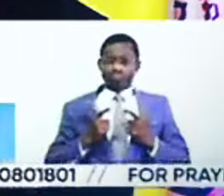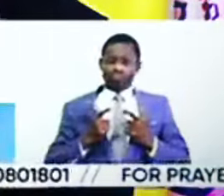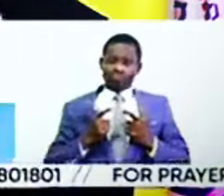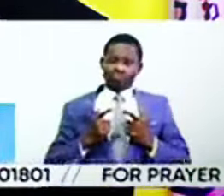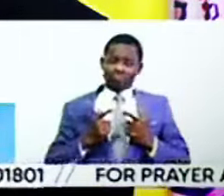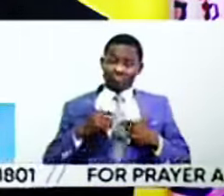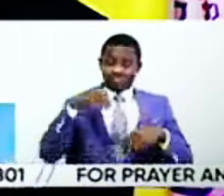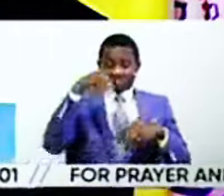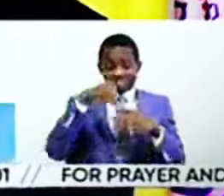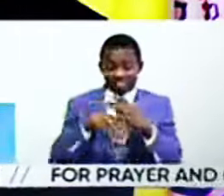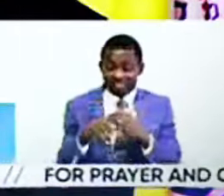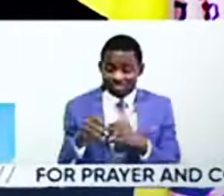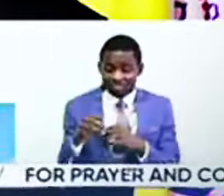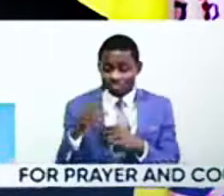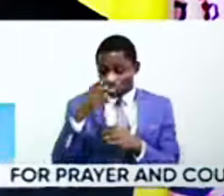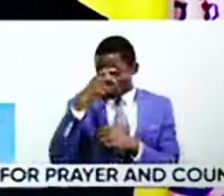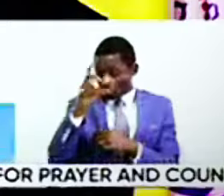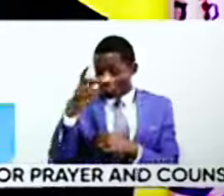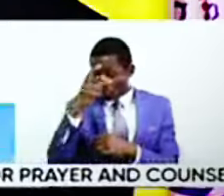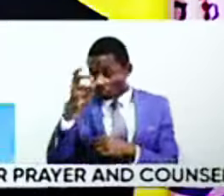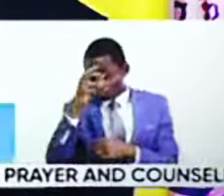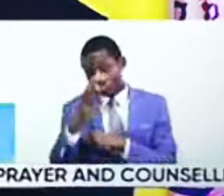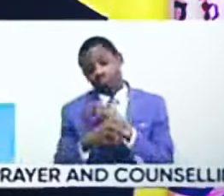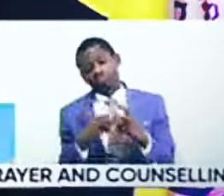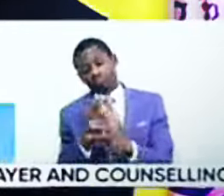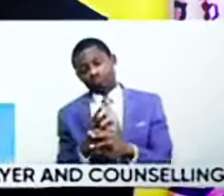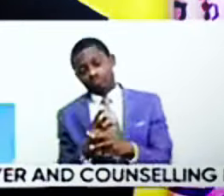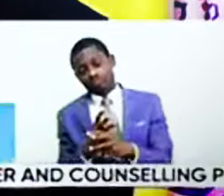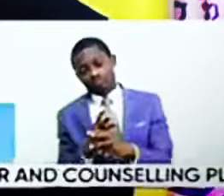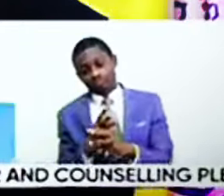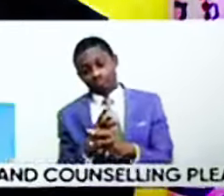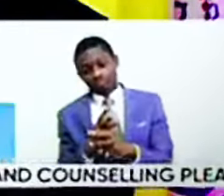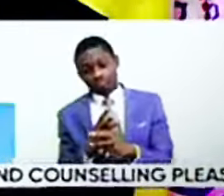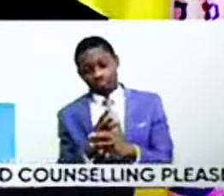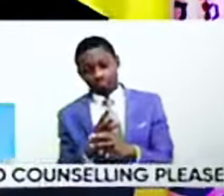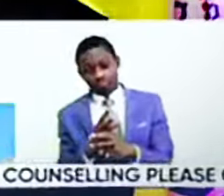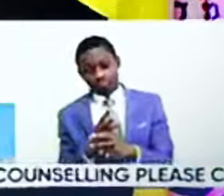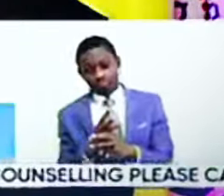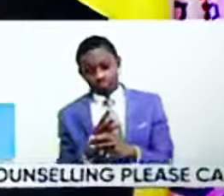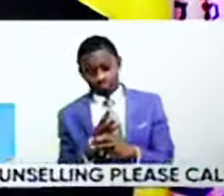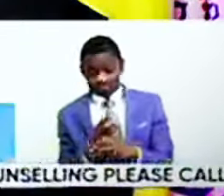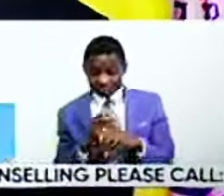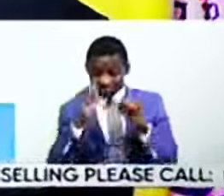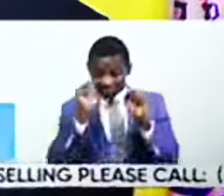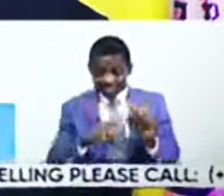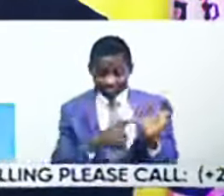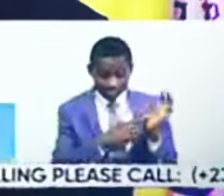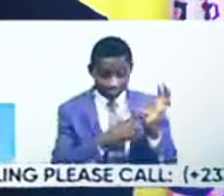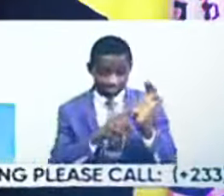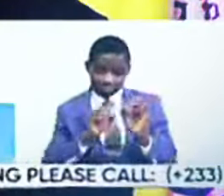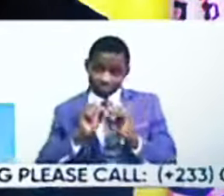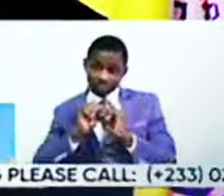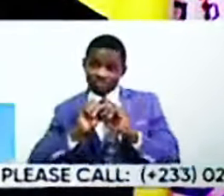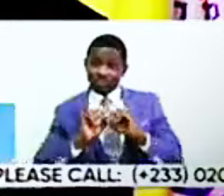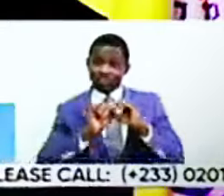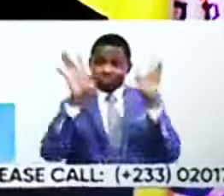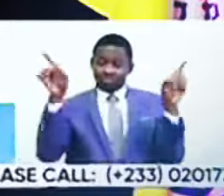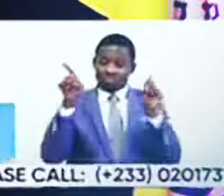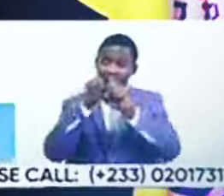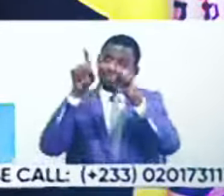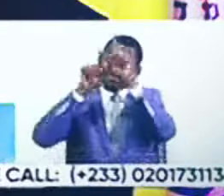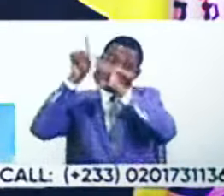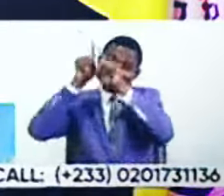midst of a corrupt world. It can shine like stars in the